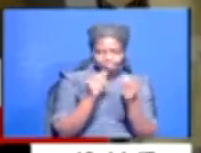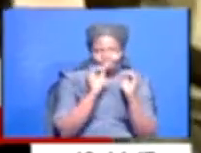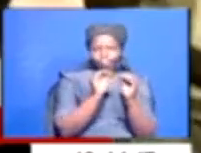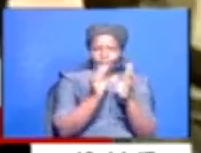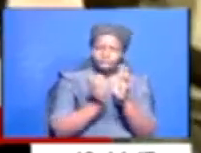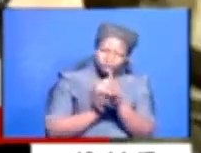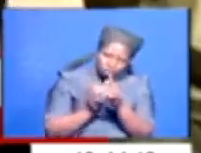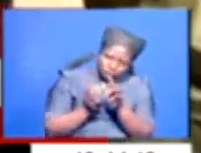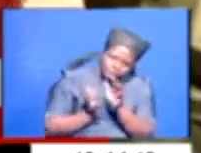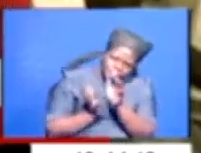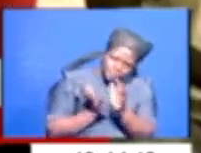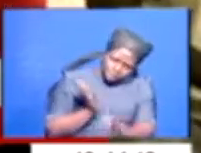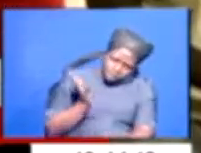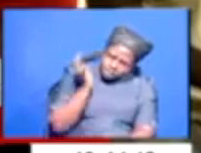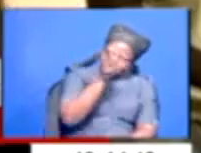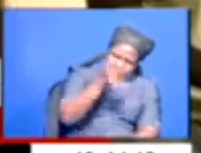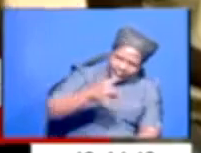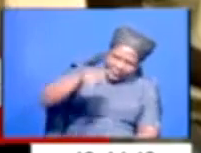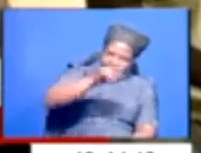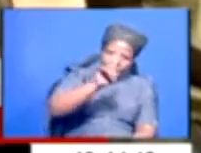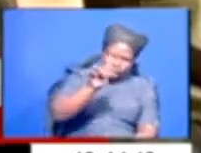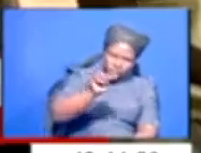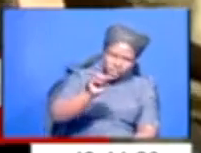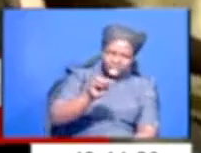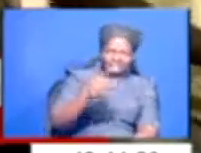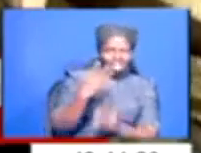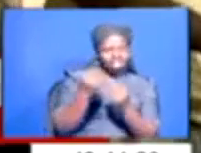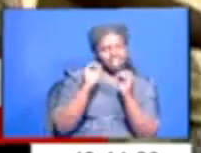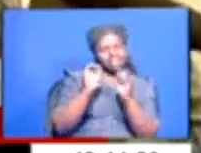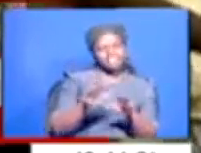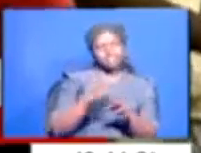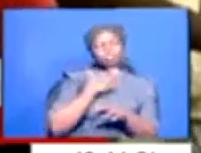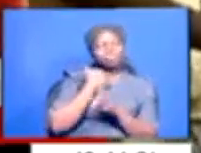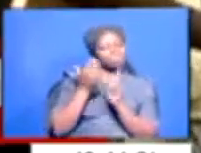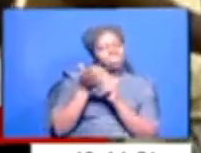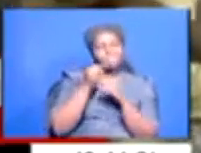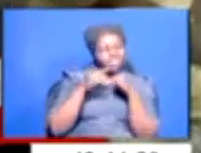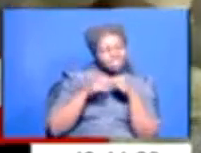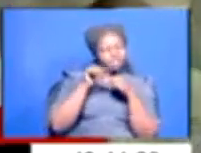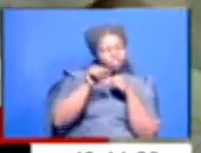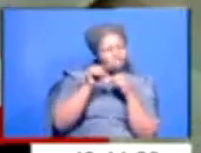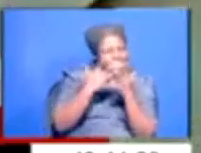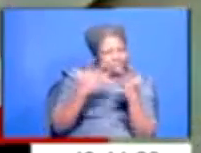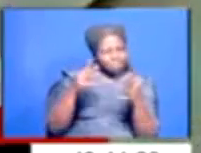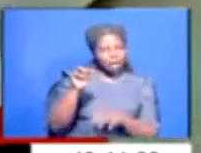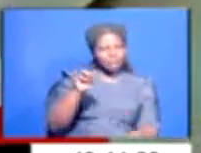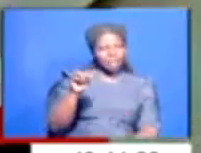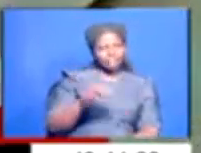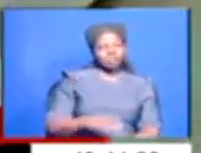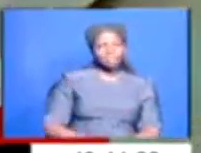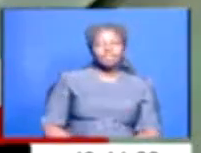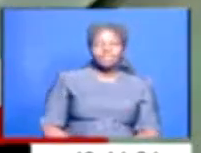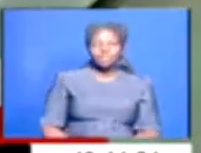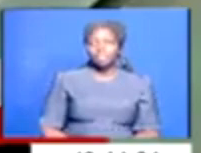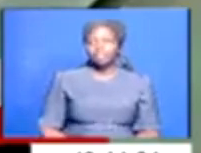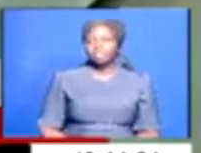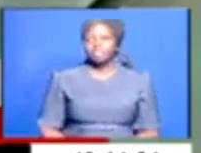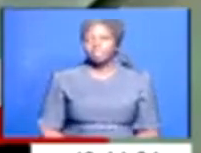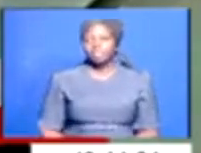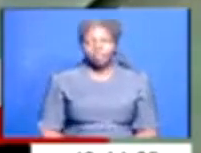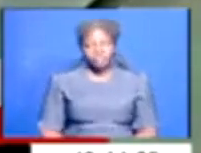to be safe in 6 point something, yeah, meters. What is from the